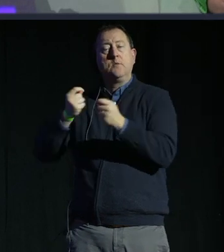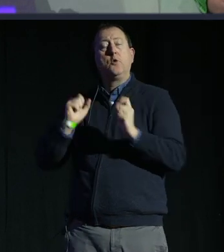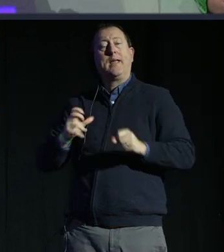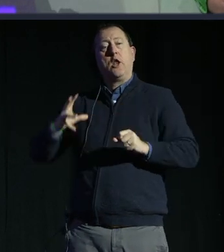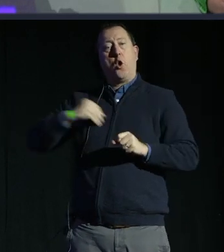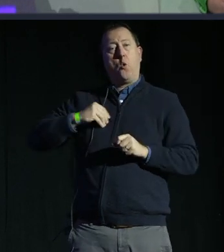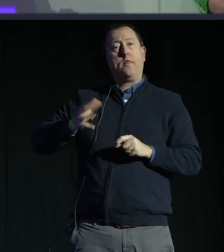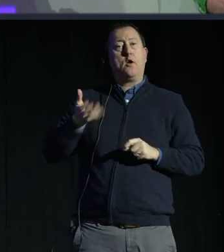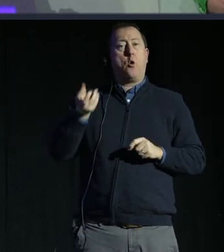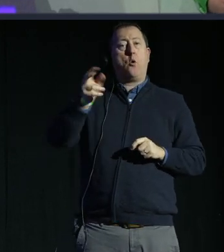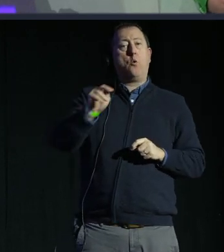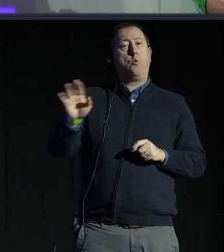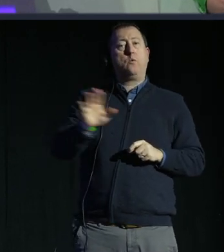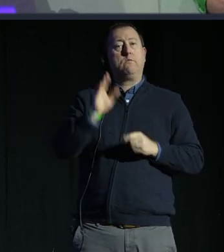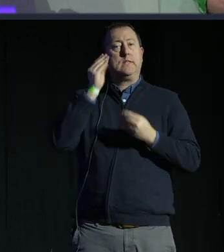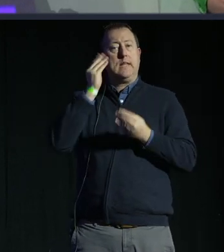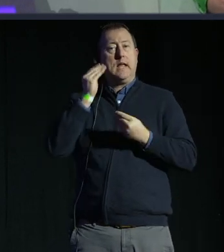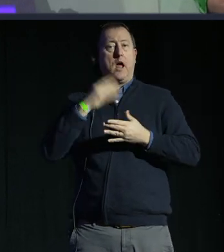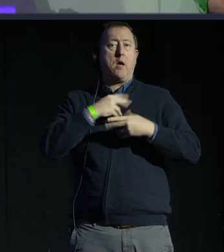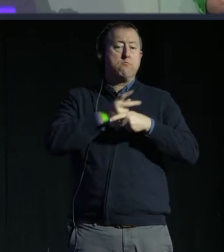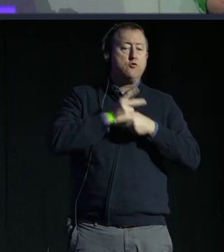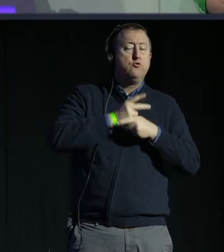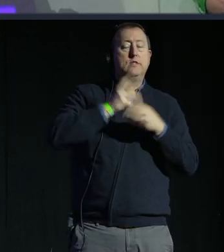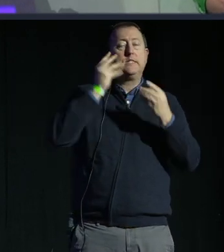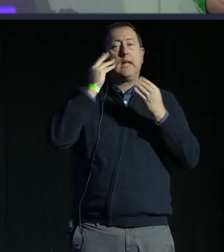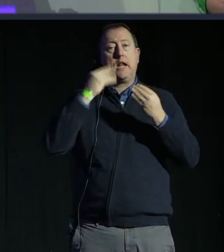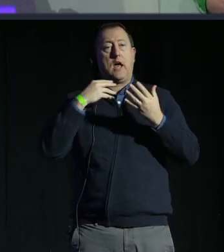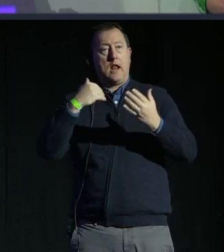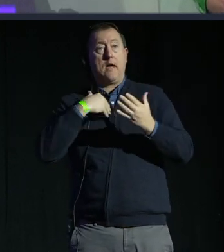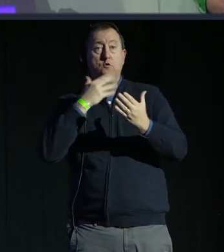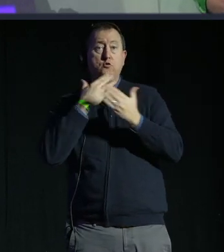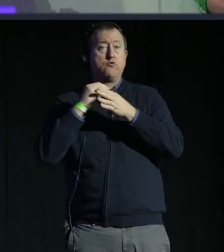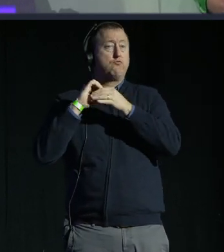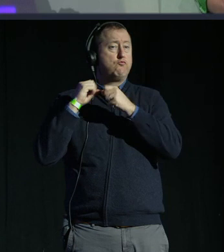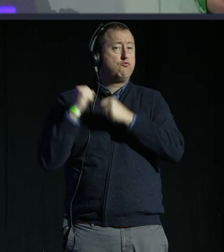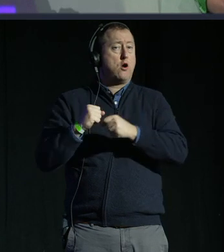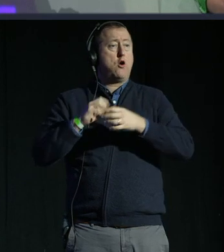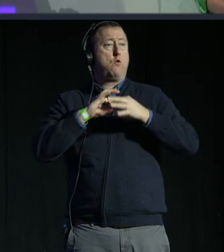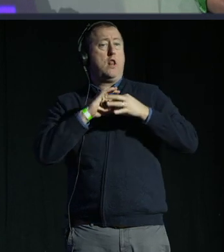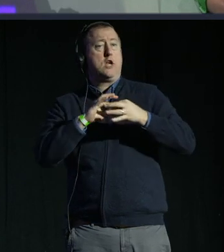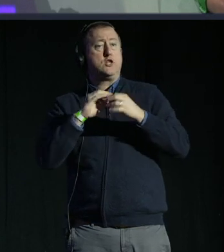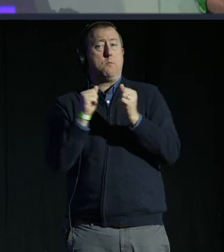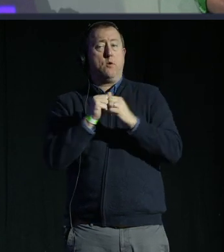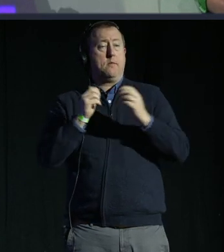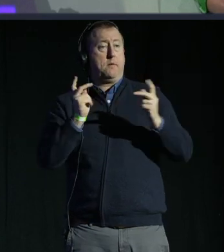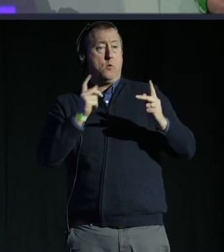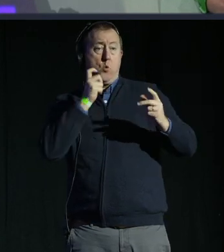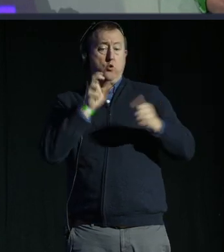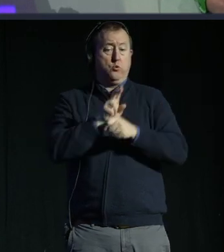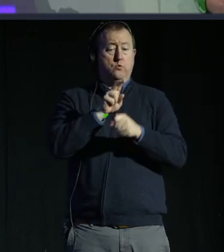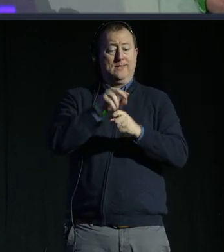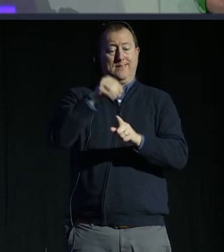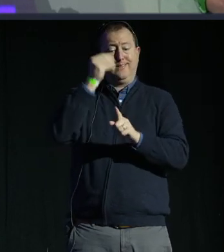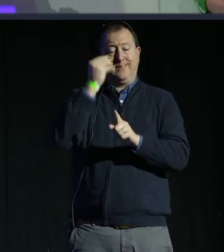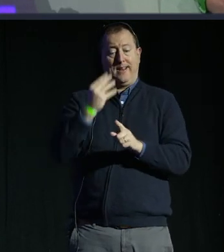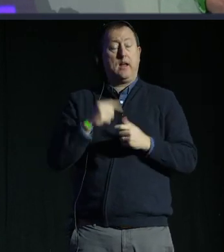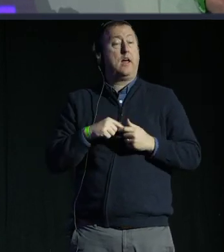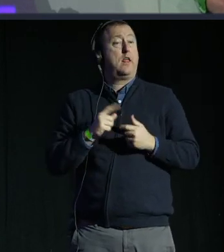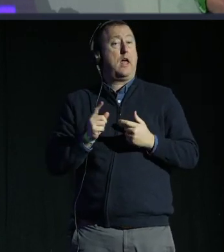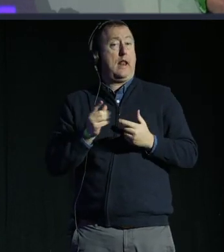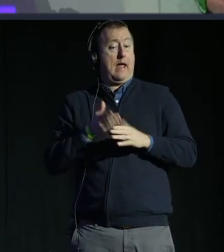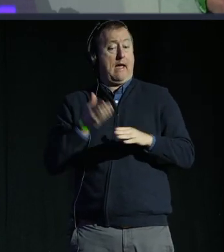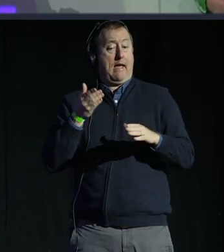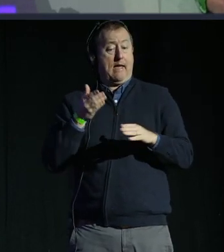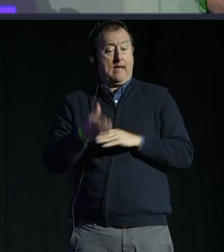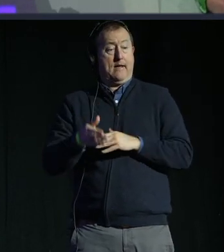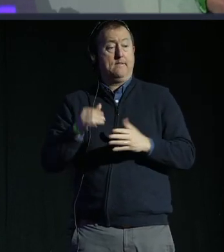data and have really strong relationships with data consumers. And then really where I think we made the right decision was after that vision